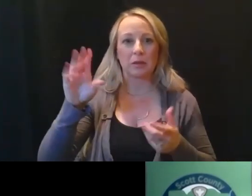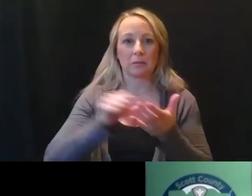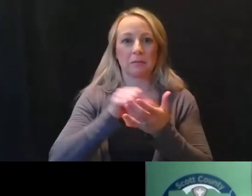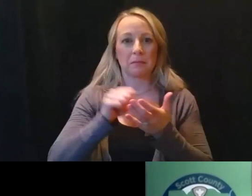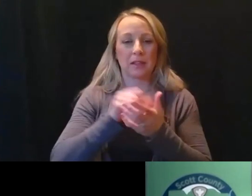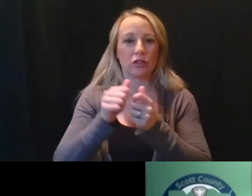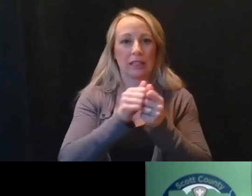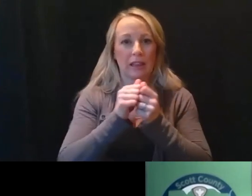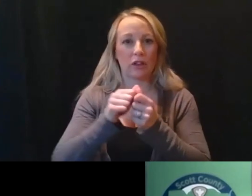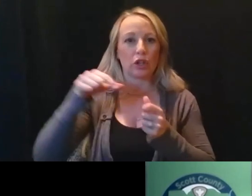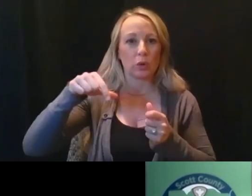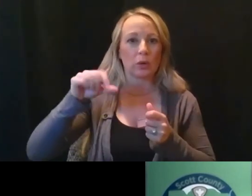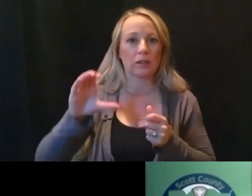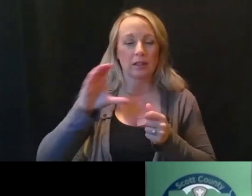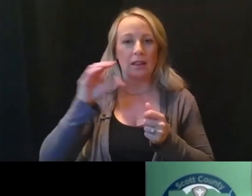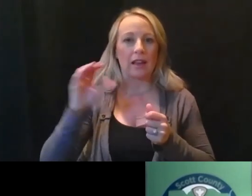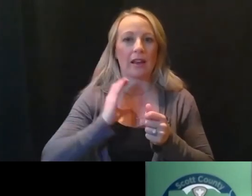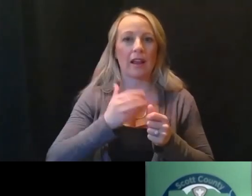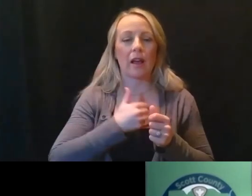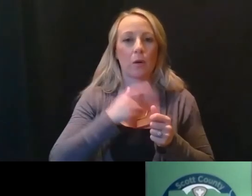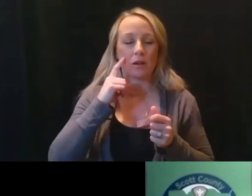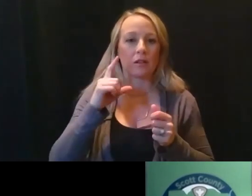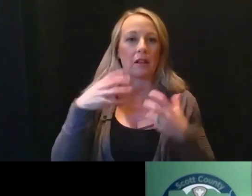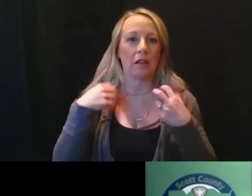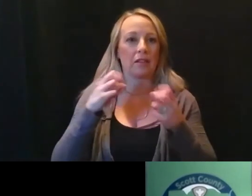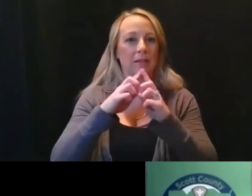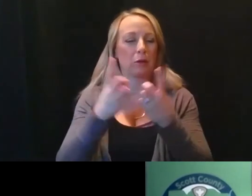Together QC, and our respective health department